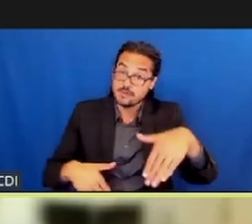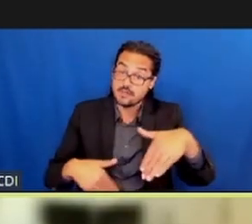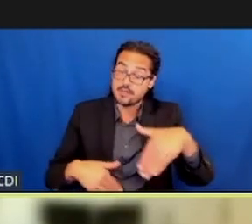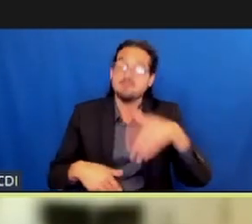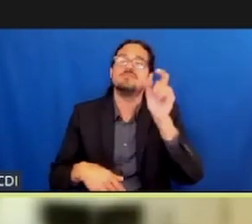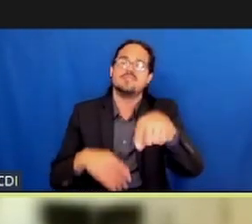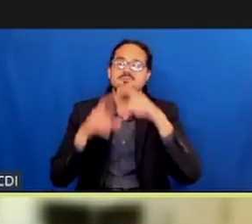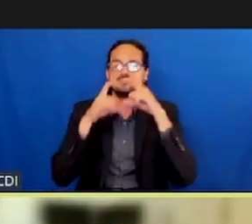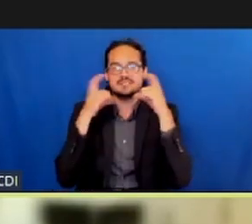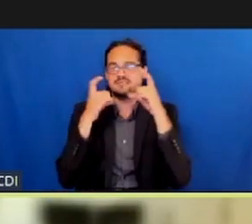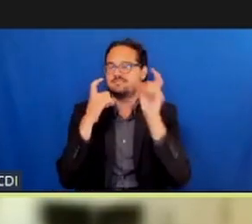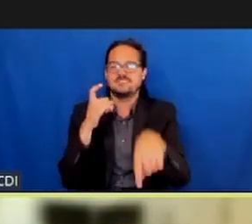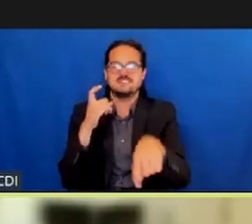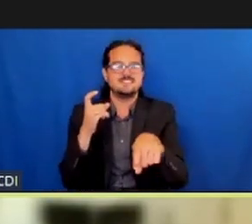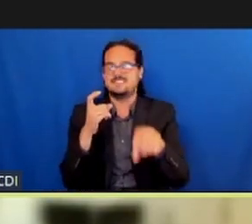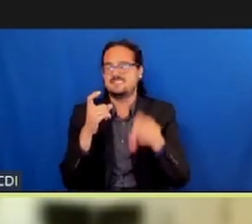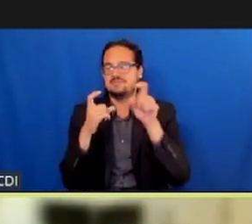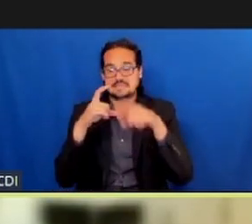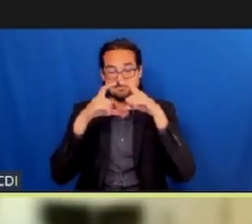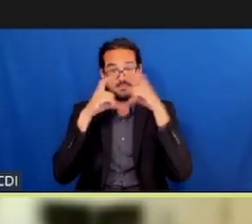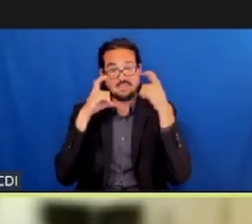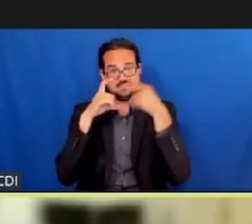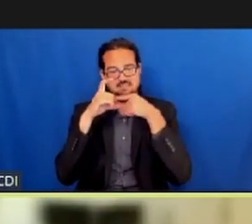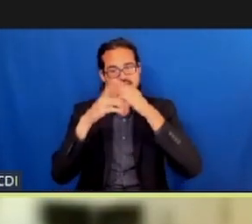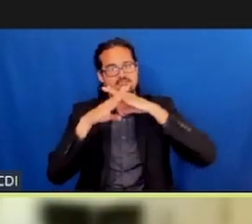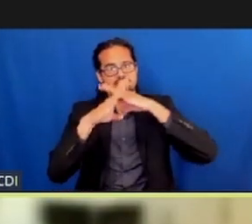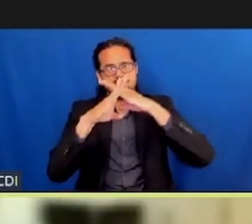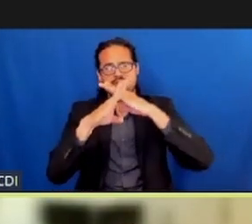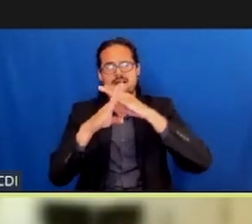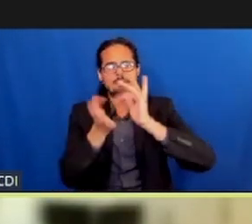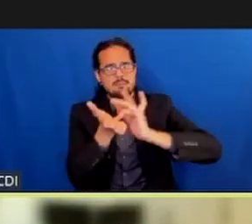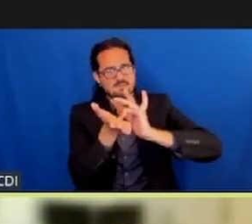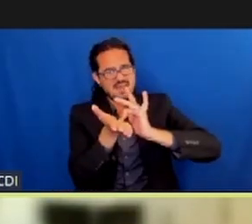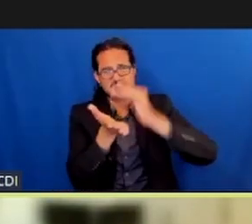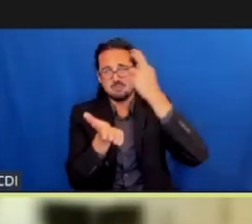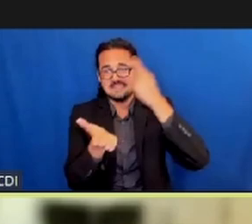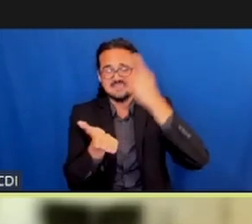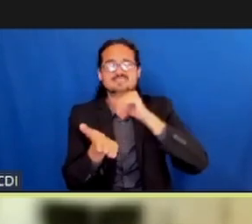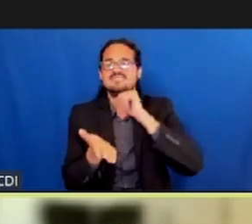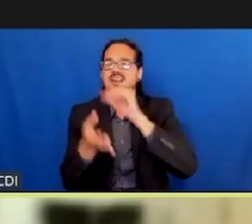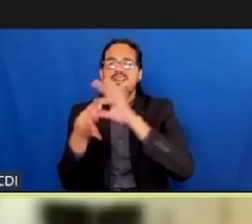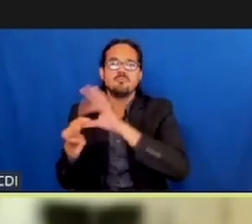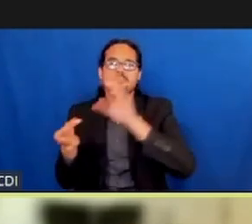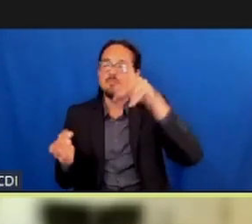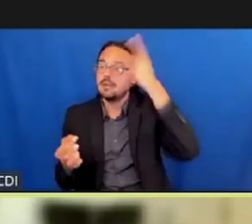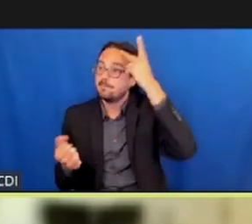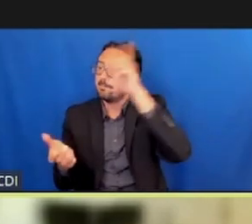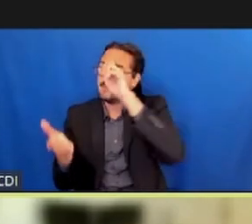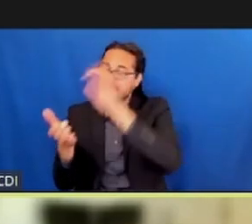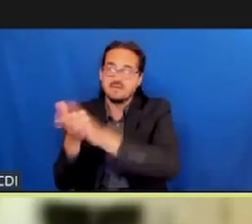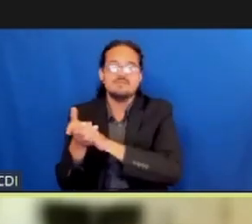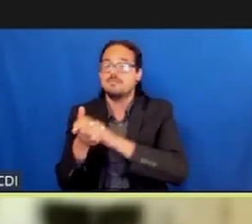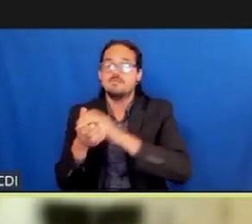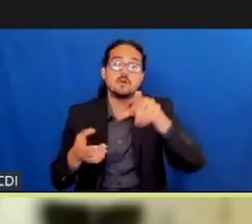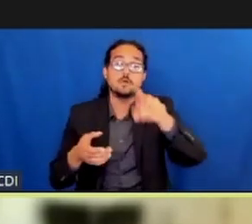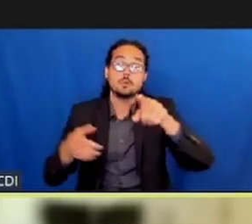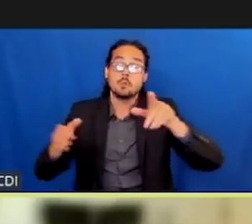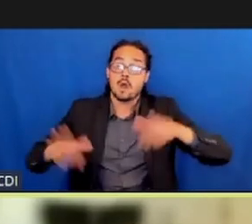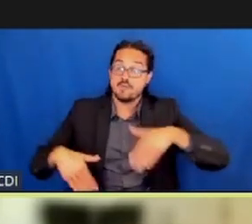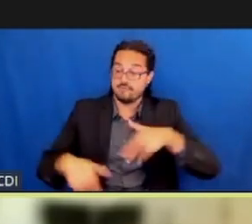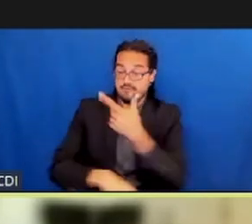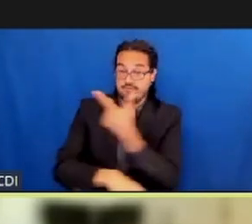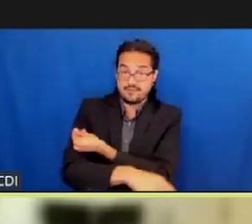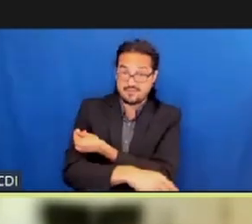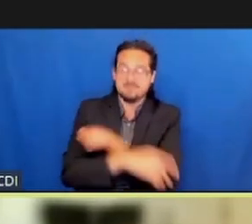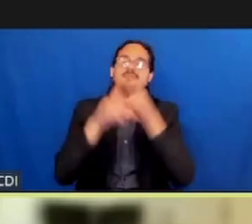clinical recommendations. People who are not vaccinated need to continue to mask, both to protect themselves and to protect people around them. You just